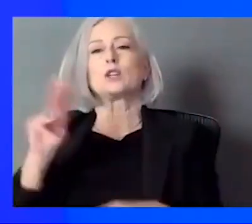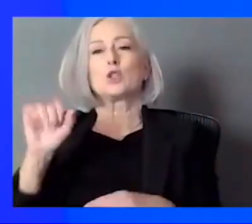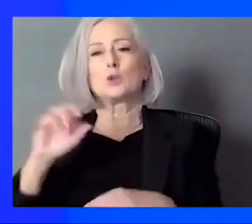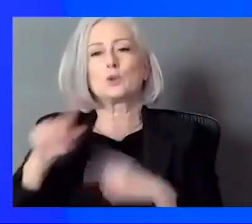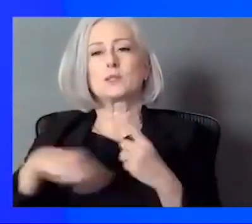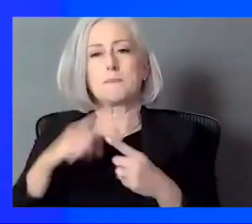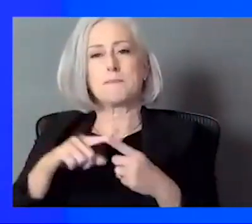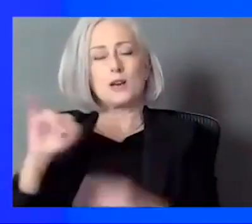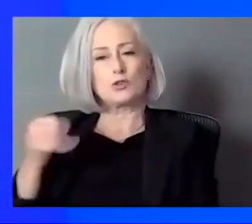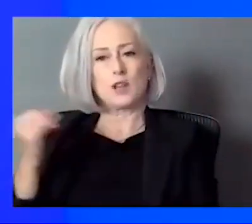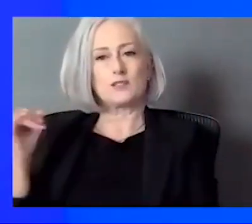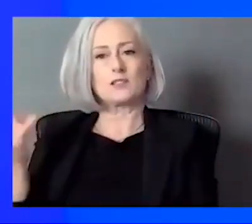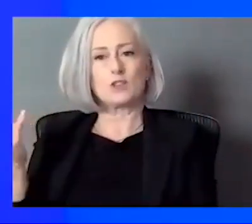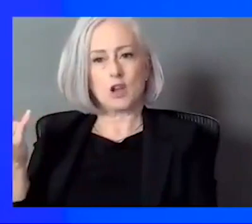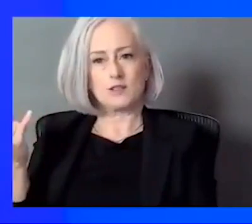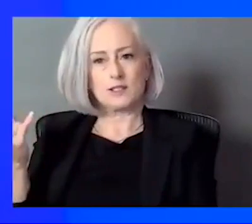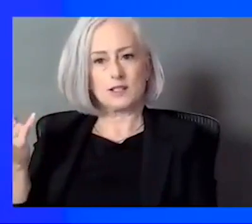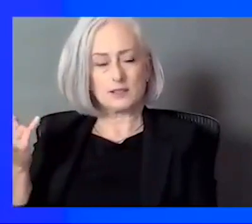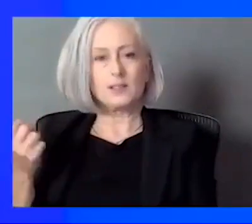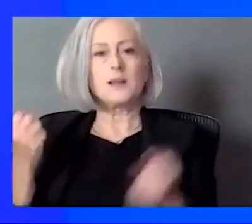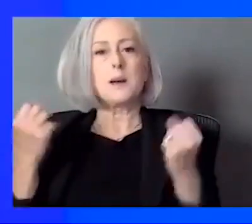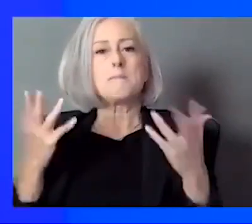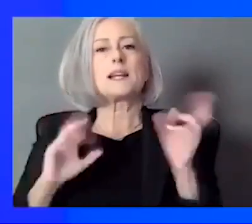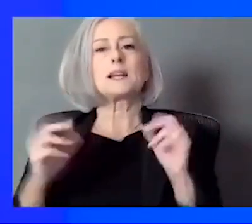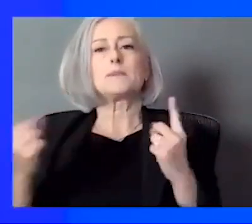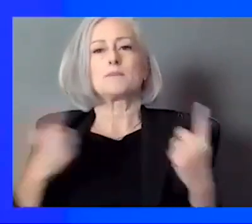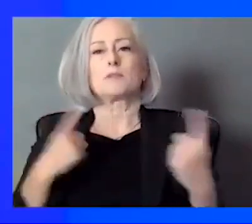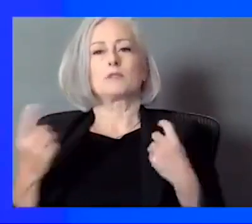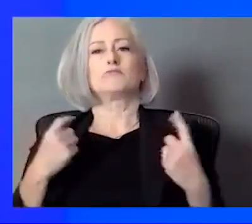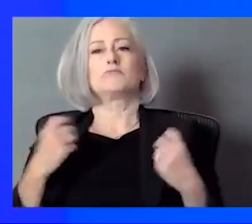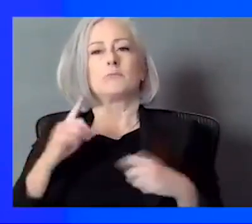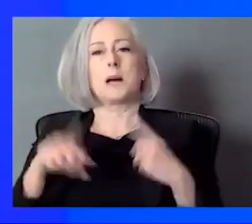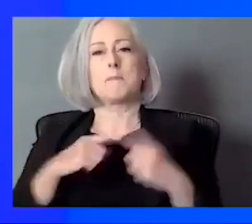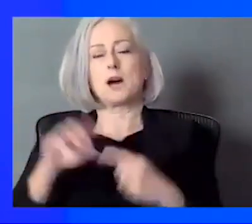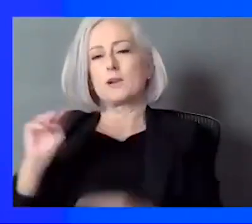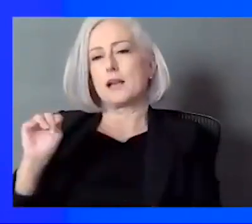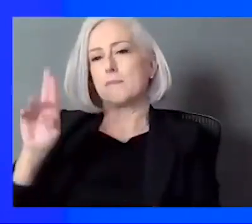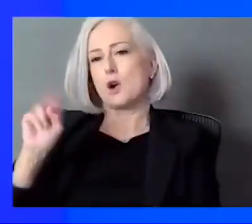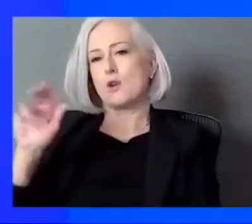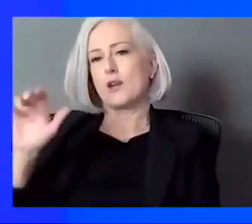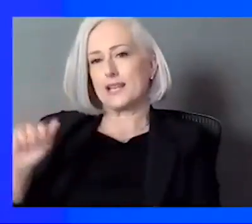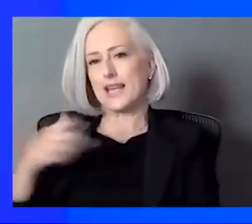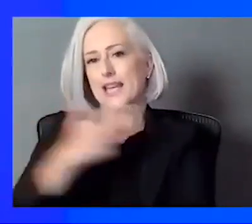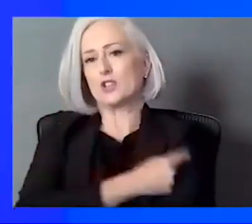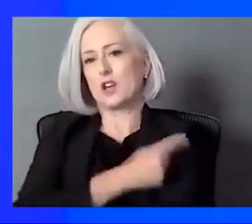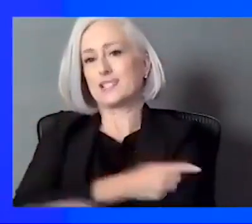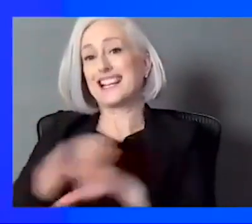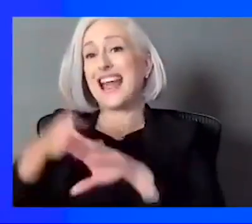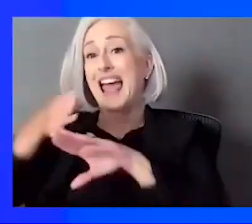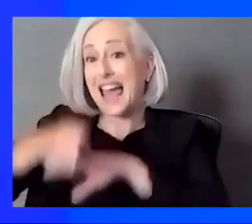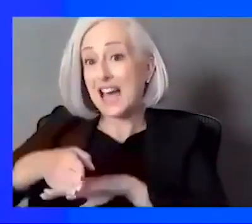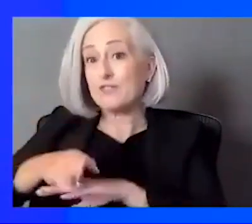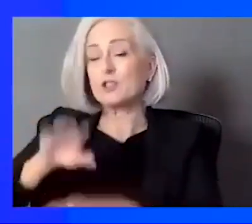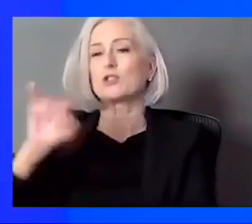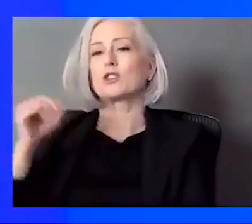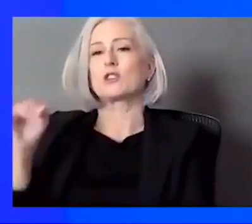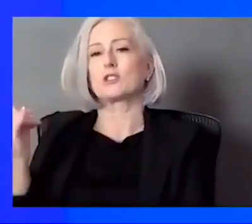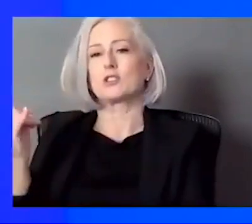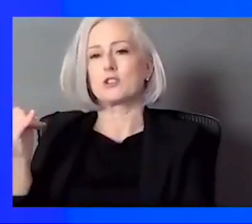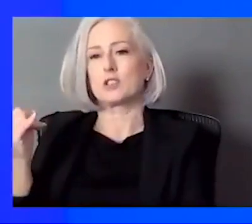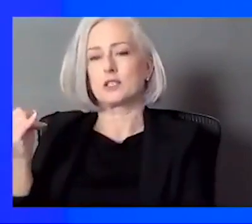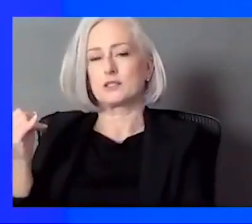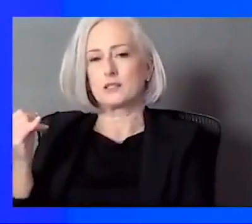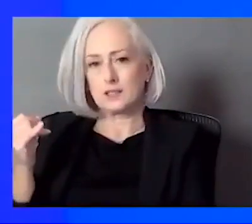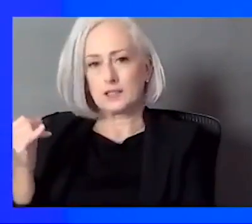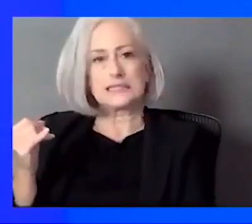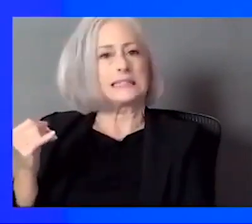about, do we need to do mRNA vaccine dosing after Johnson & Johnson? That's an unanswered question.